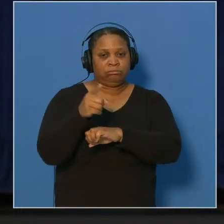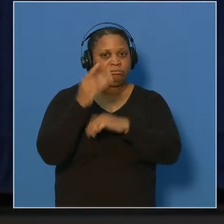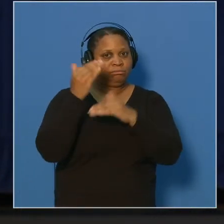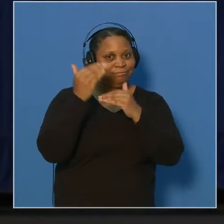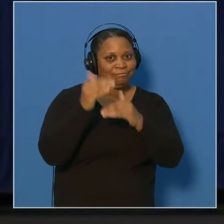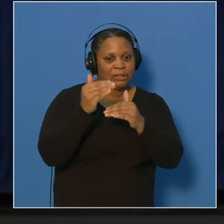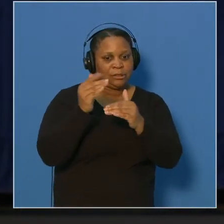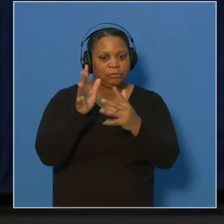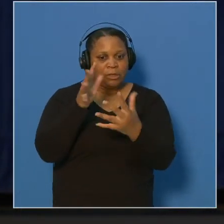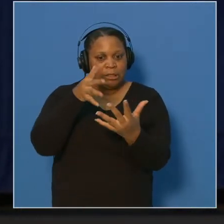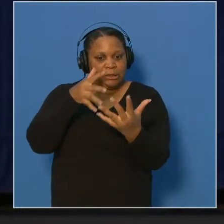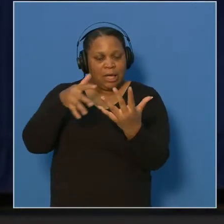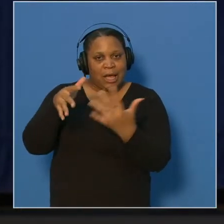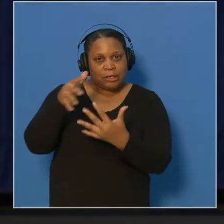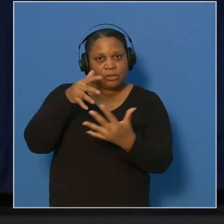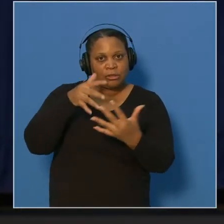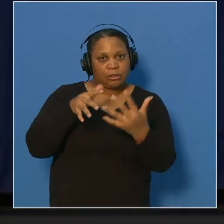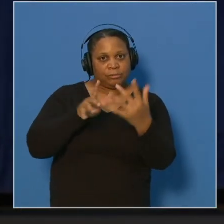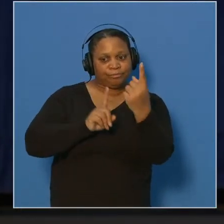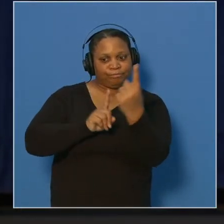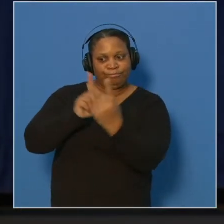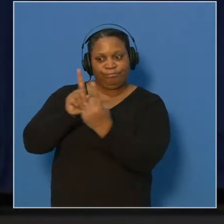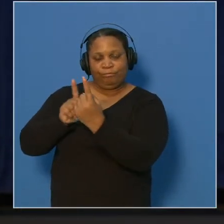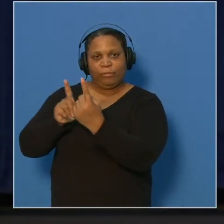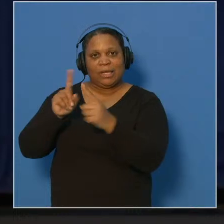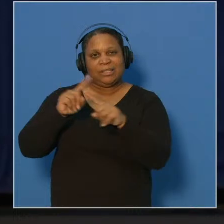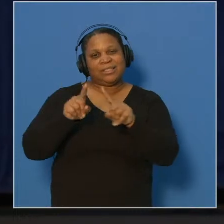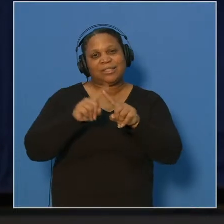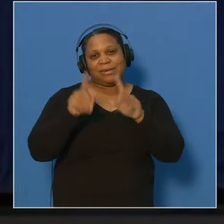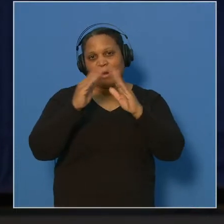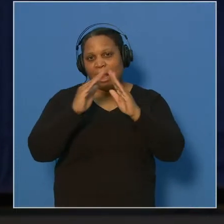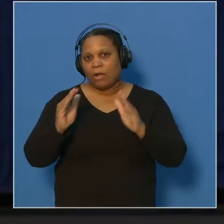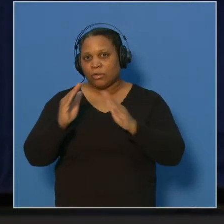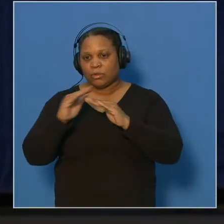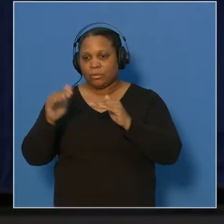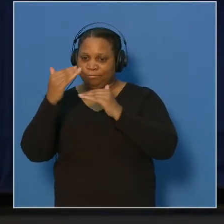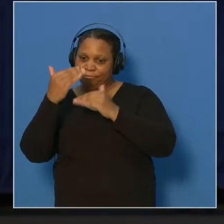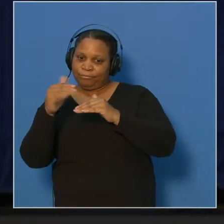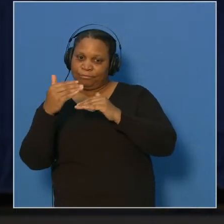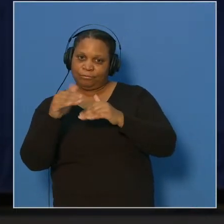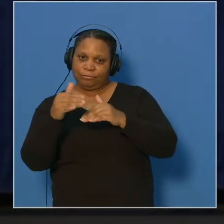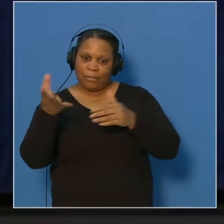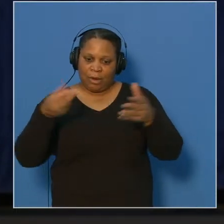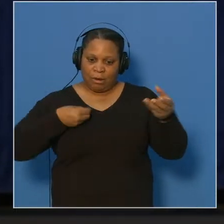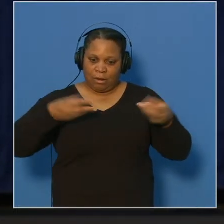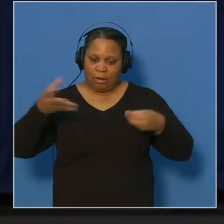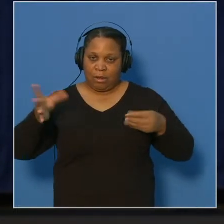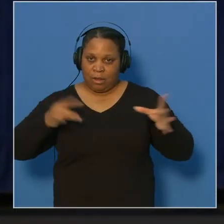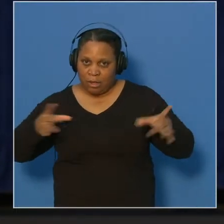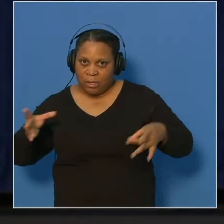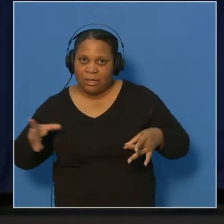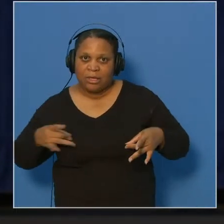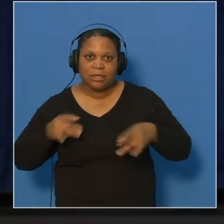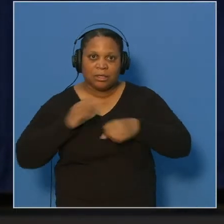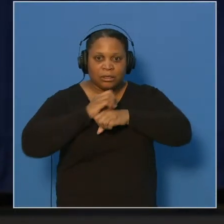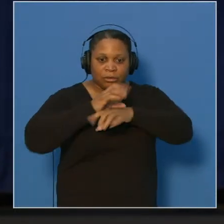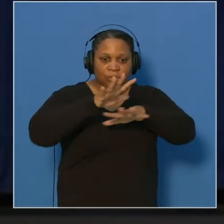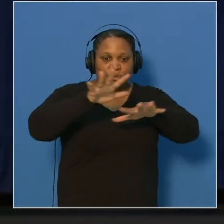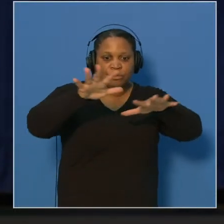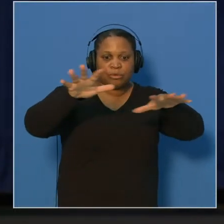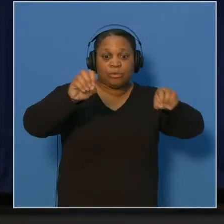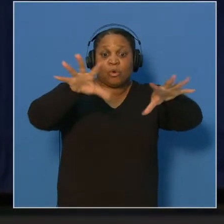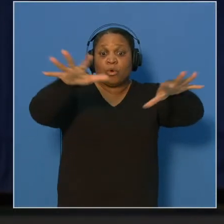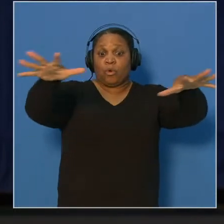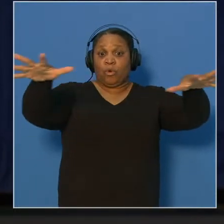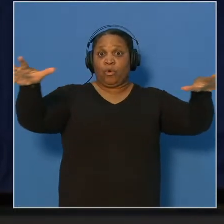the interactions between persons in different households to minimize transmission that could spread this outbreak further than